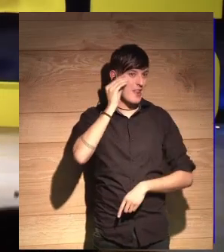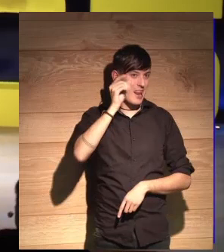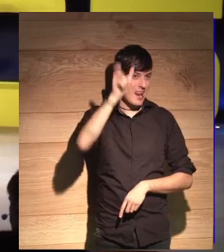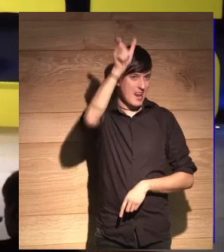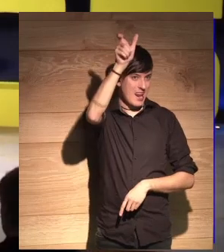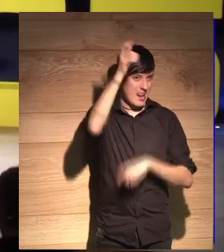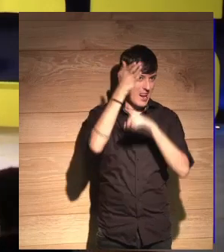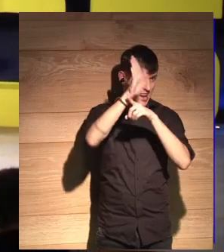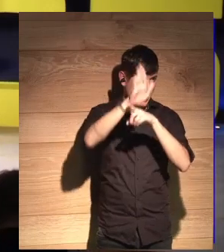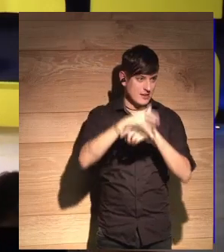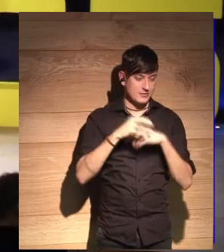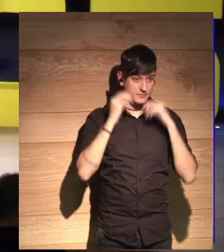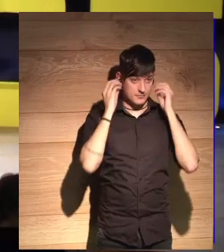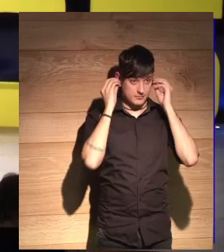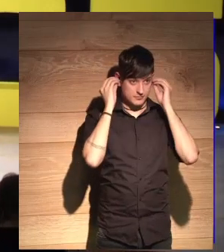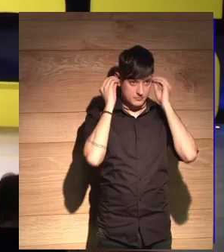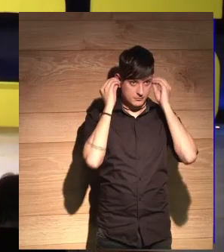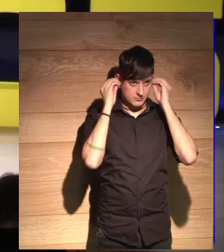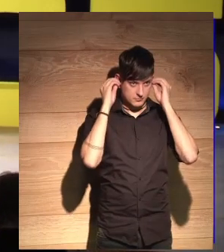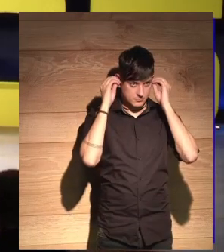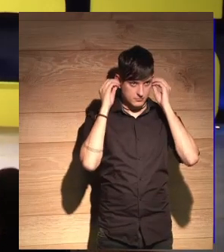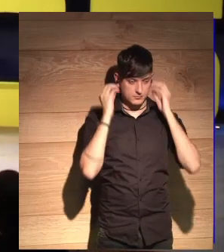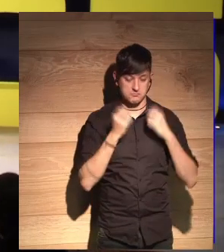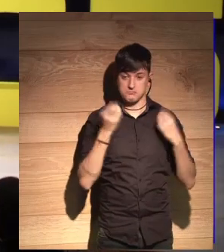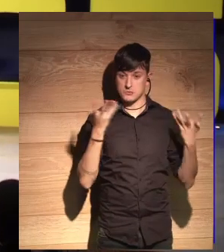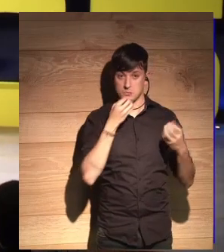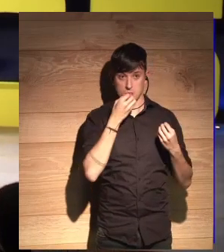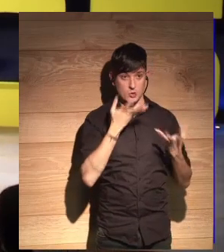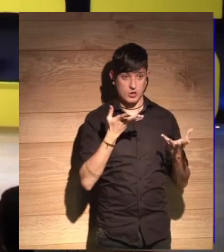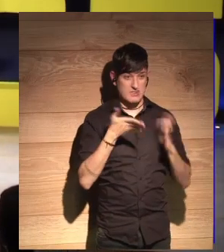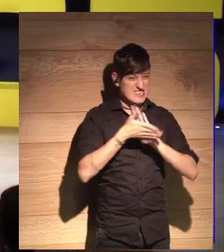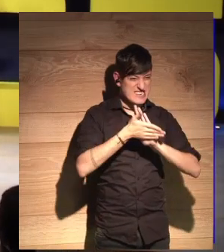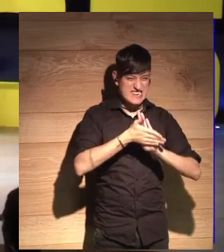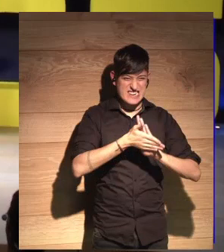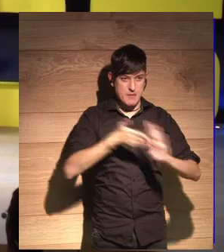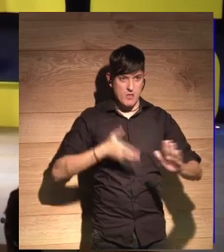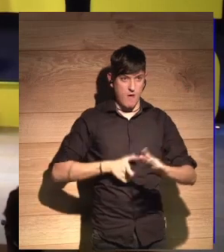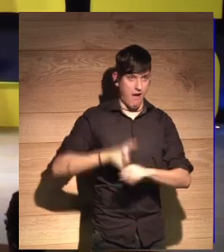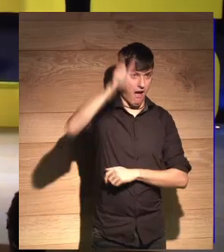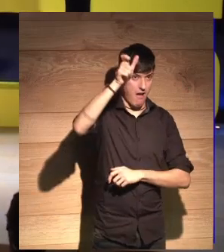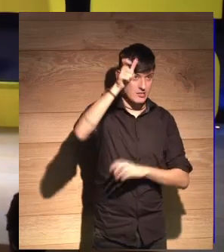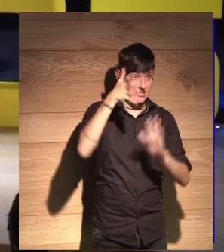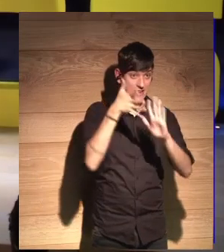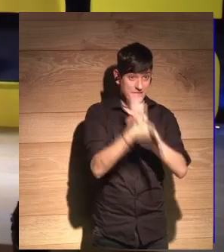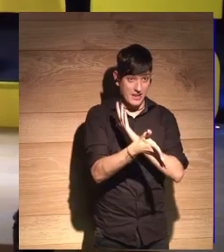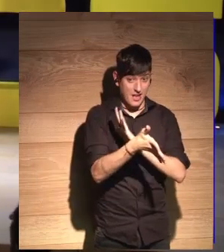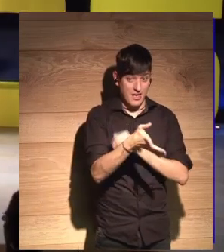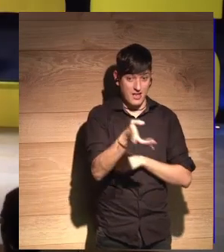So the faster you held up your phones, the more cyborg you are. And we're all cyborgs,